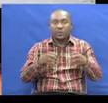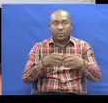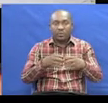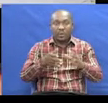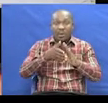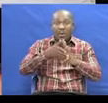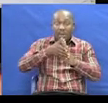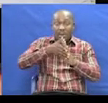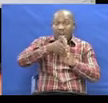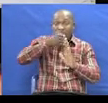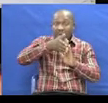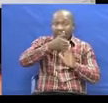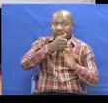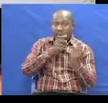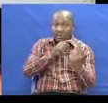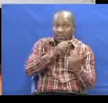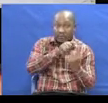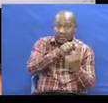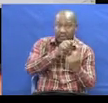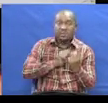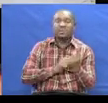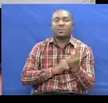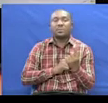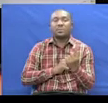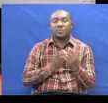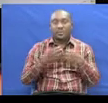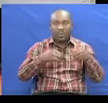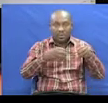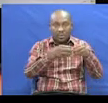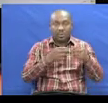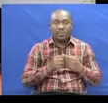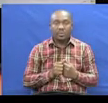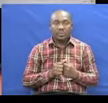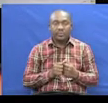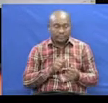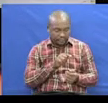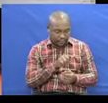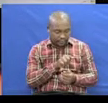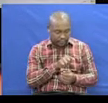with the first group. The first group